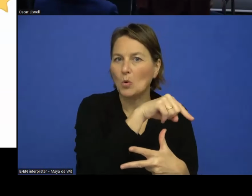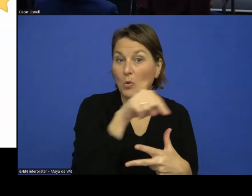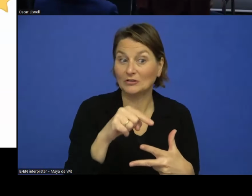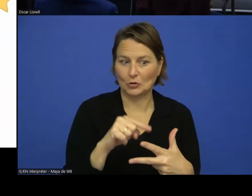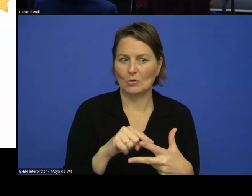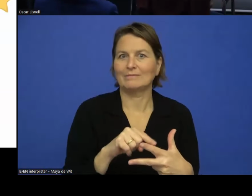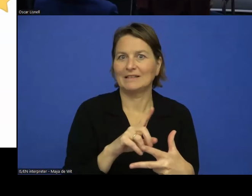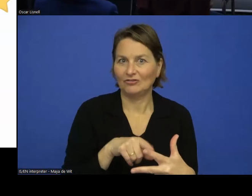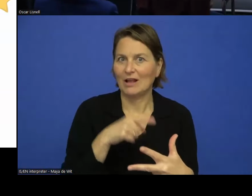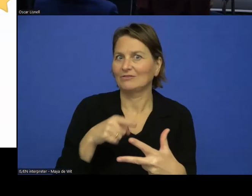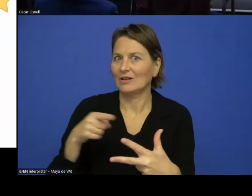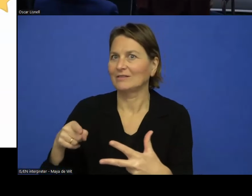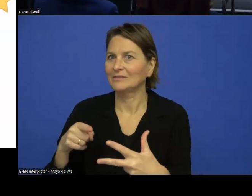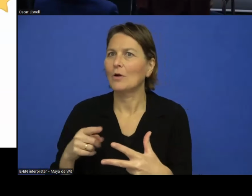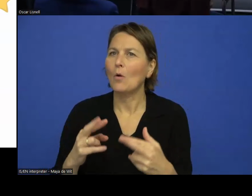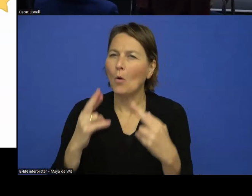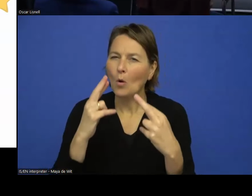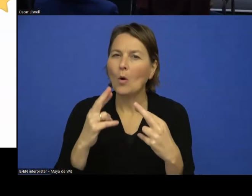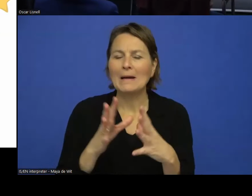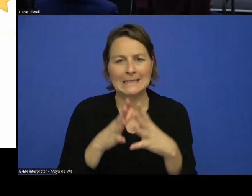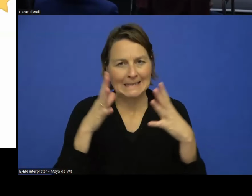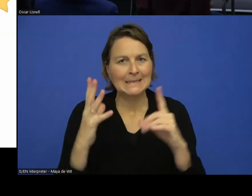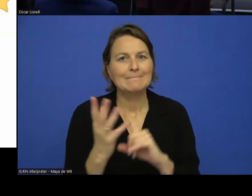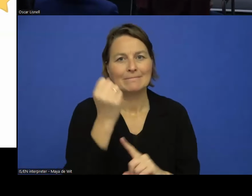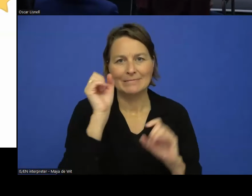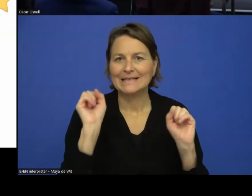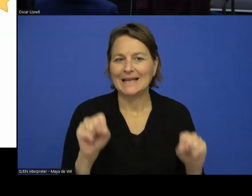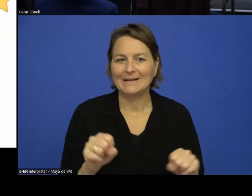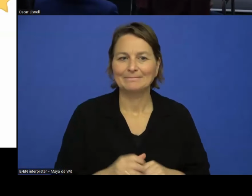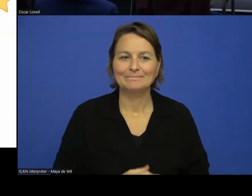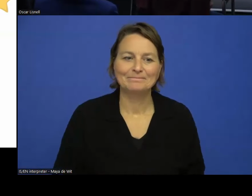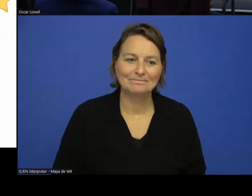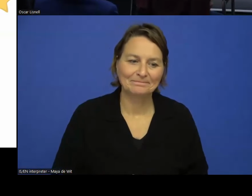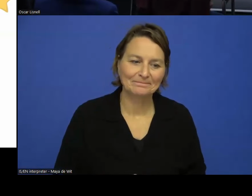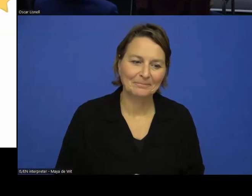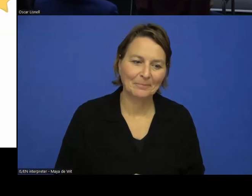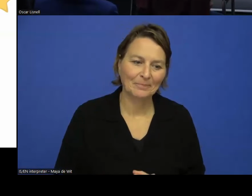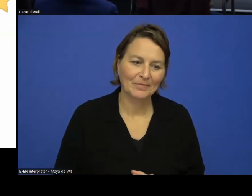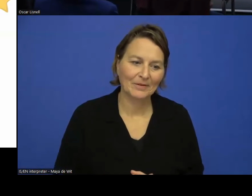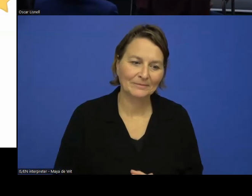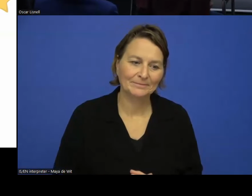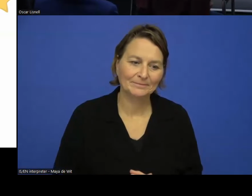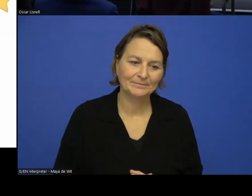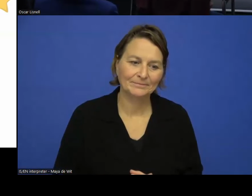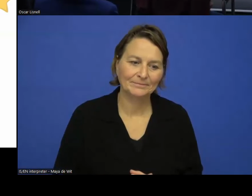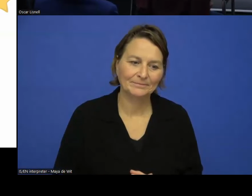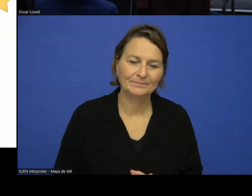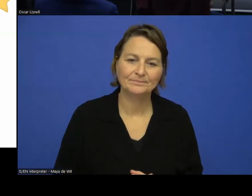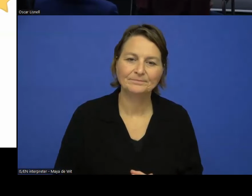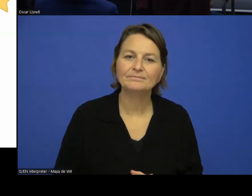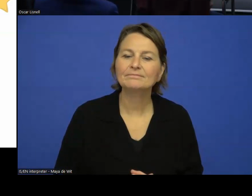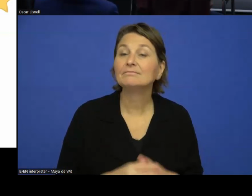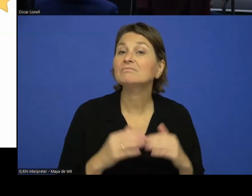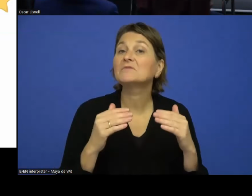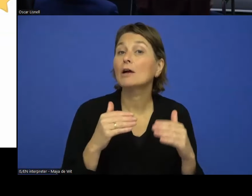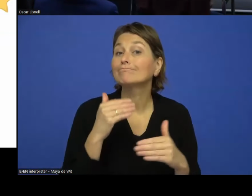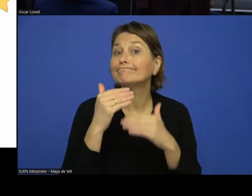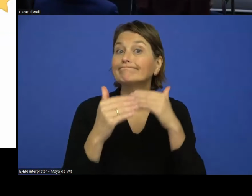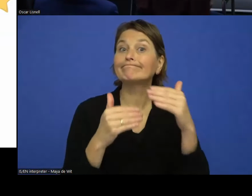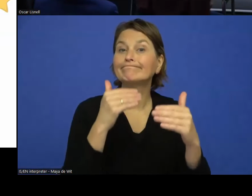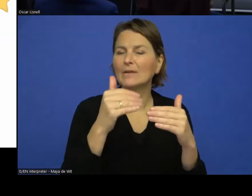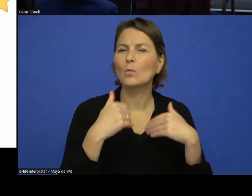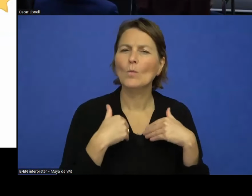an amazing success to be reached at the end. At every stage, we were really wanted to have a close engagement